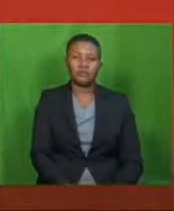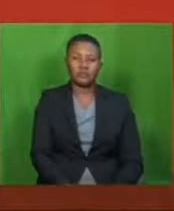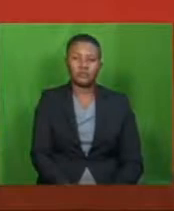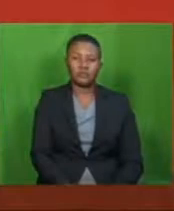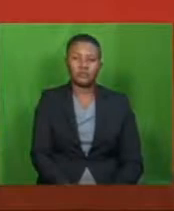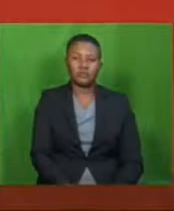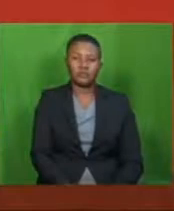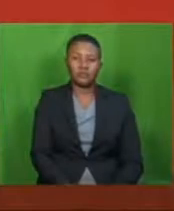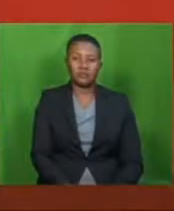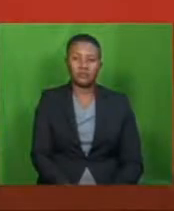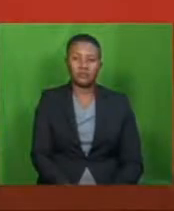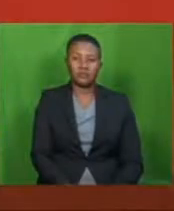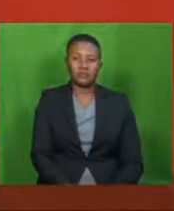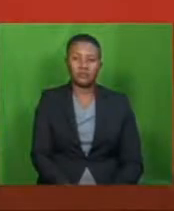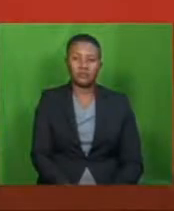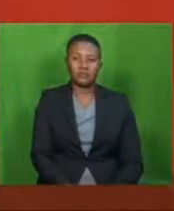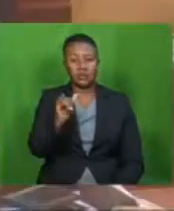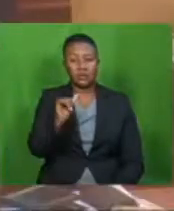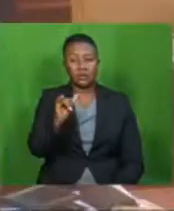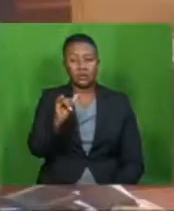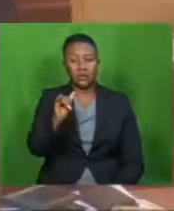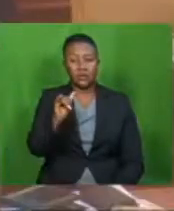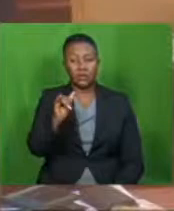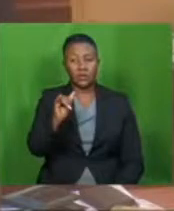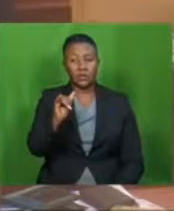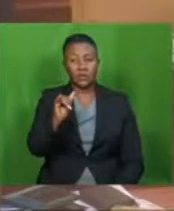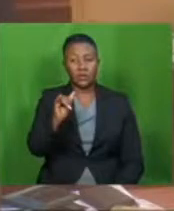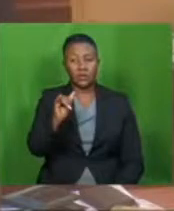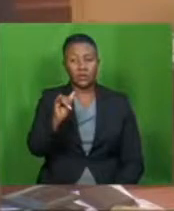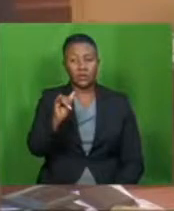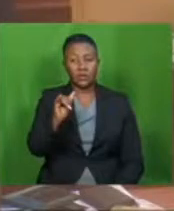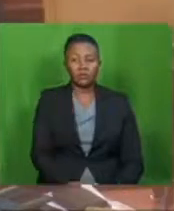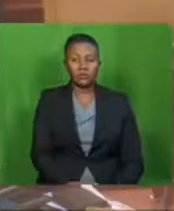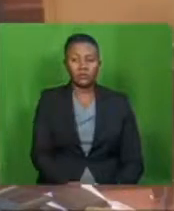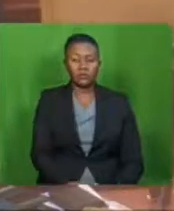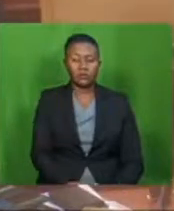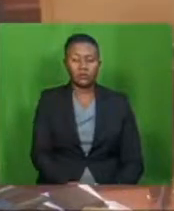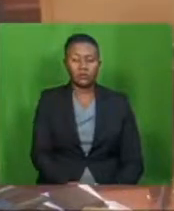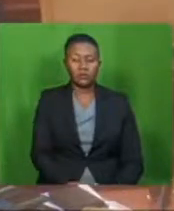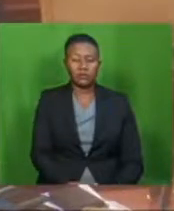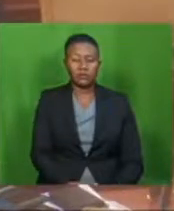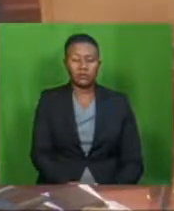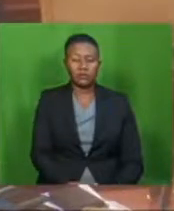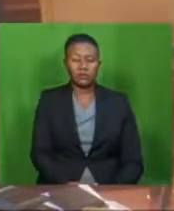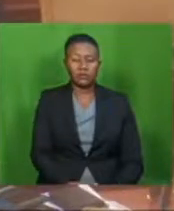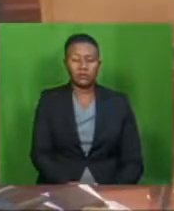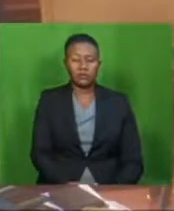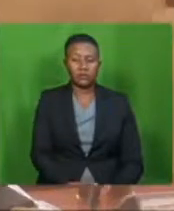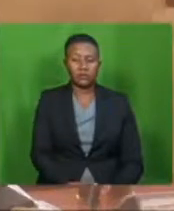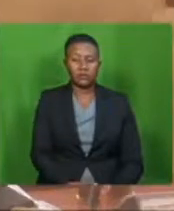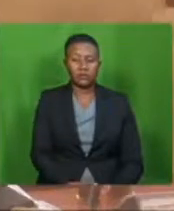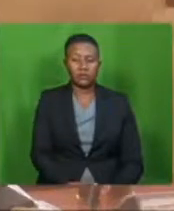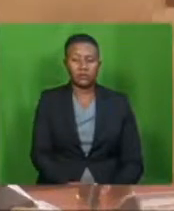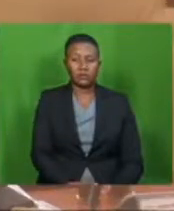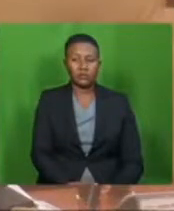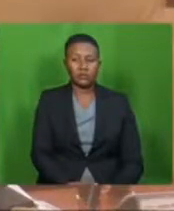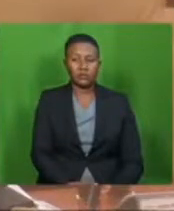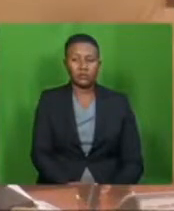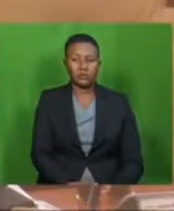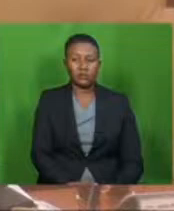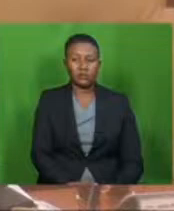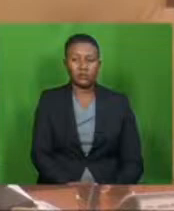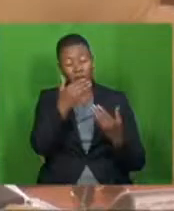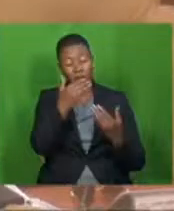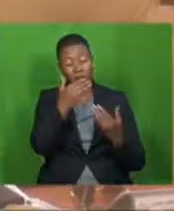Mr. Speaker, thank you for the opportunity to add my voice to the